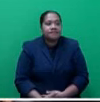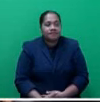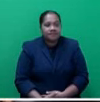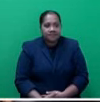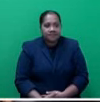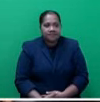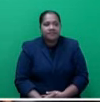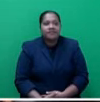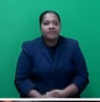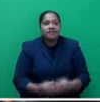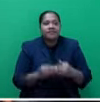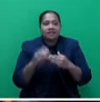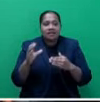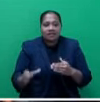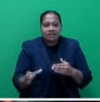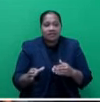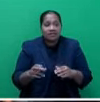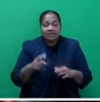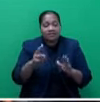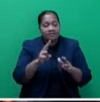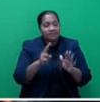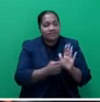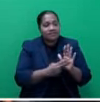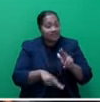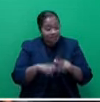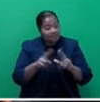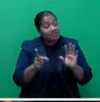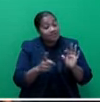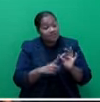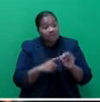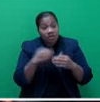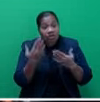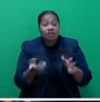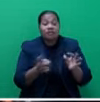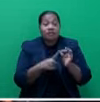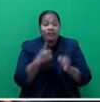National Federation. Honourable Pio Tigondondua, you have the floor.